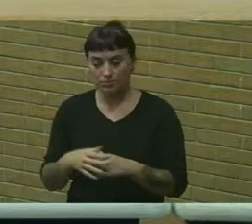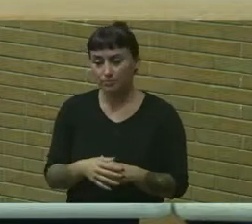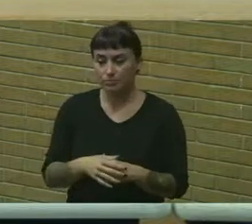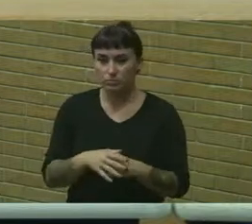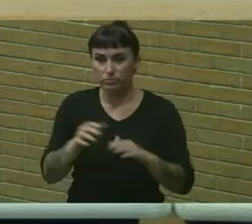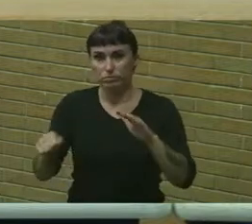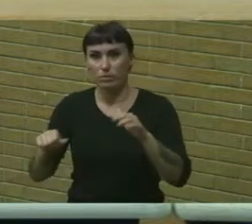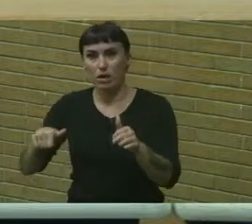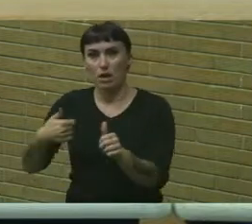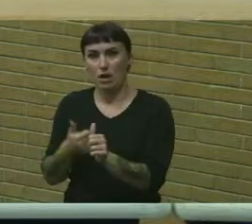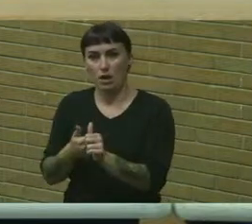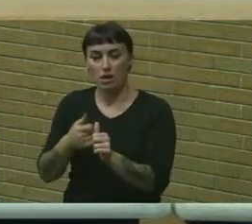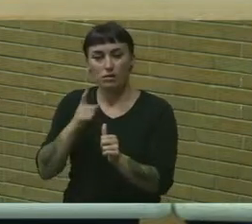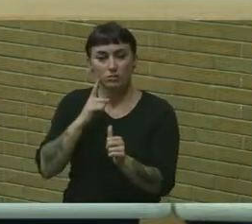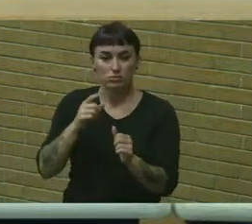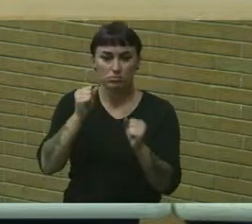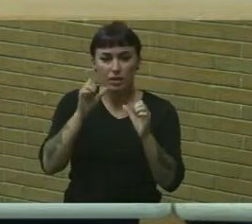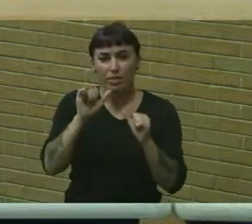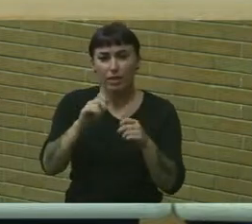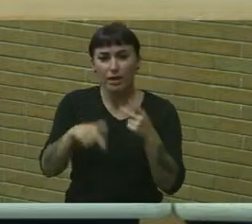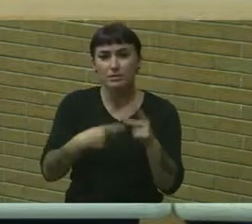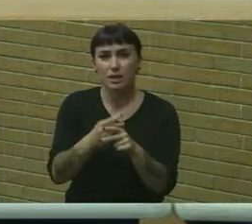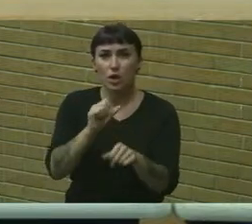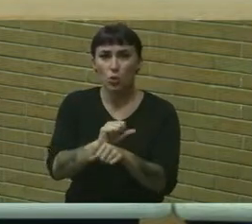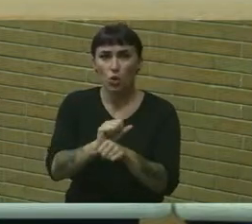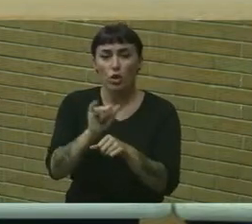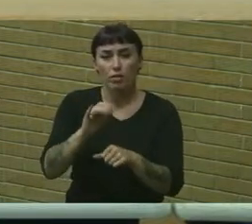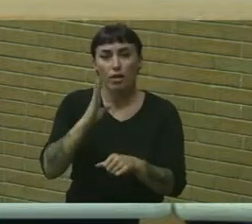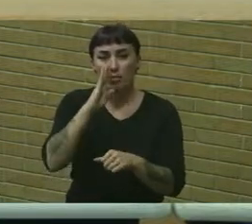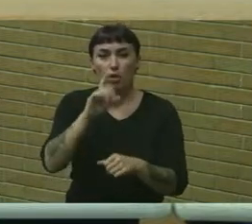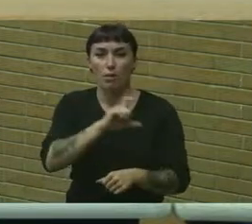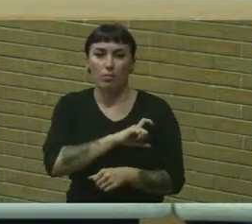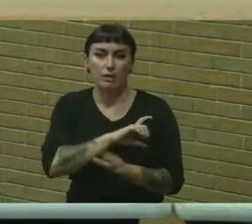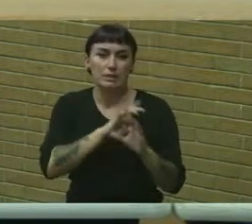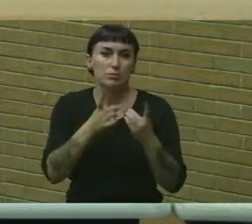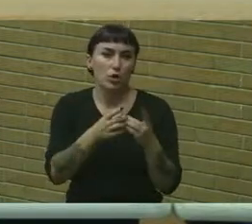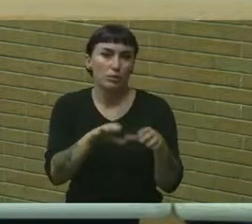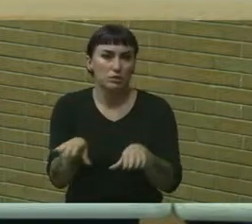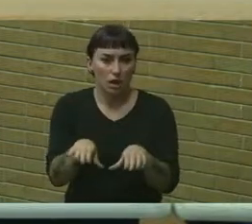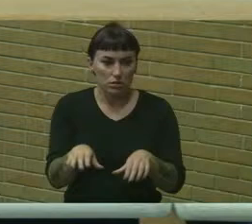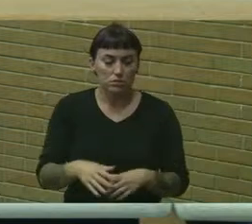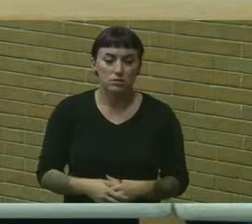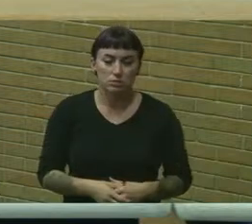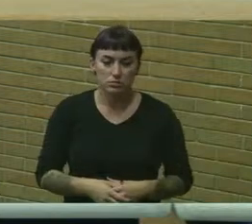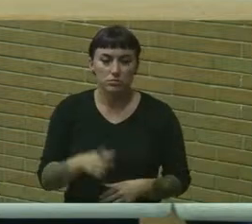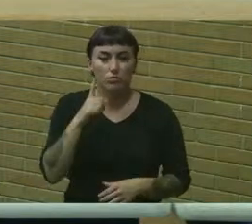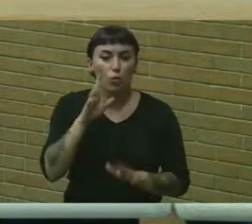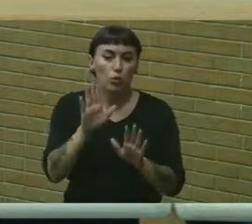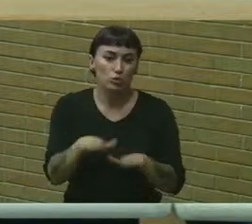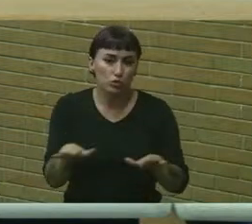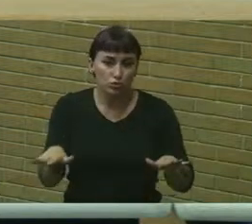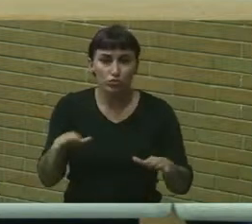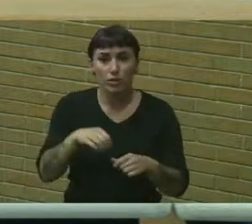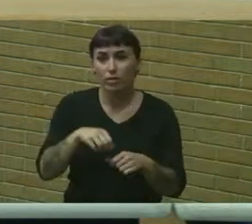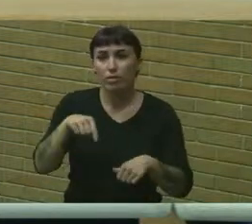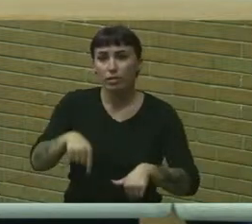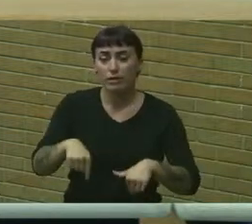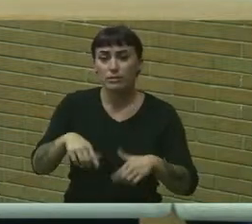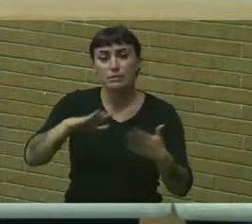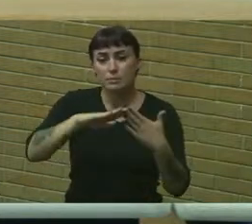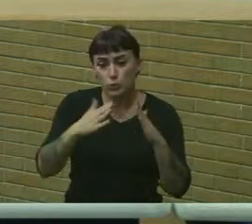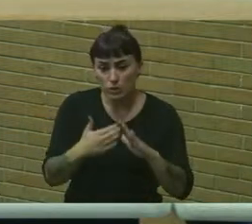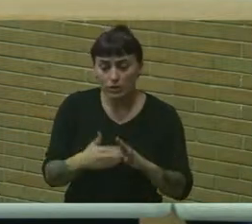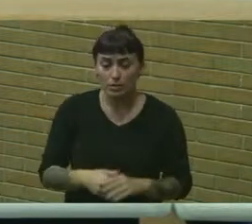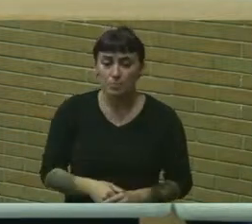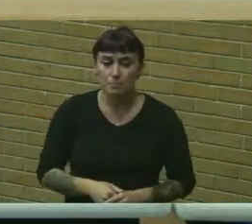is extraordinary. That is the kind of work that the Brighton Police Department does for children in this